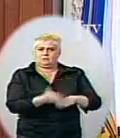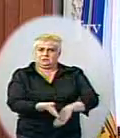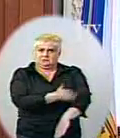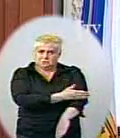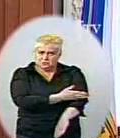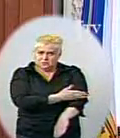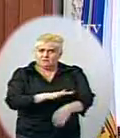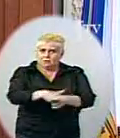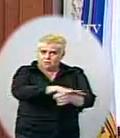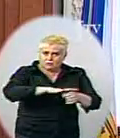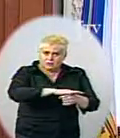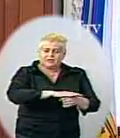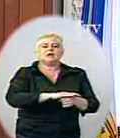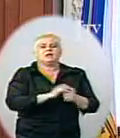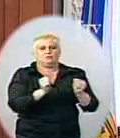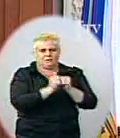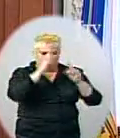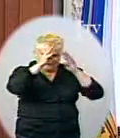research and innovation.